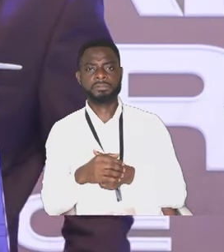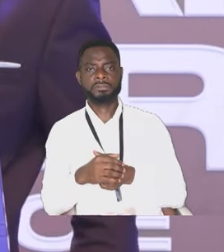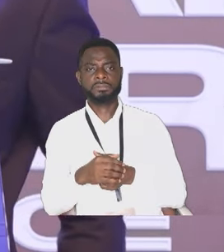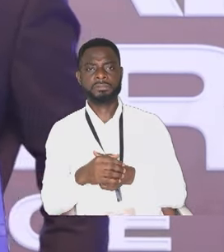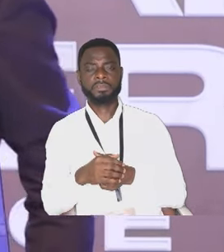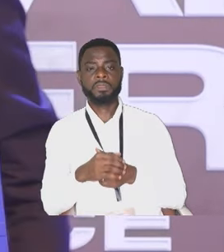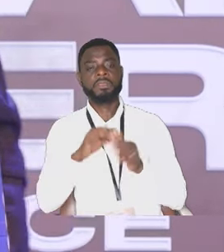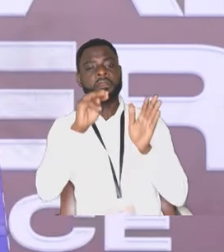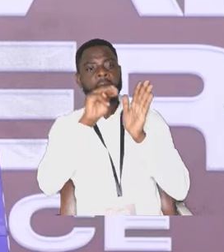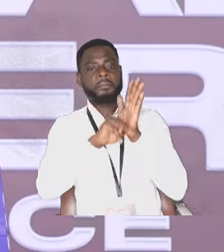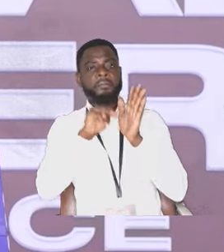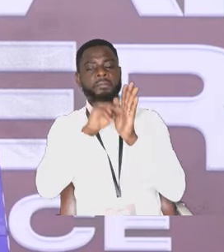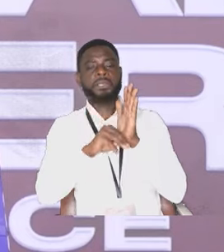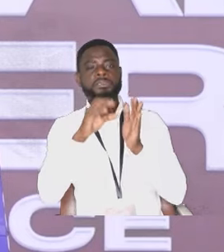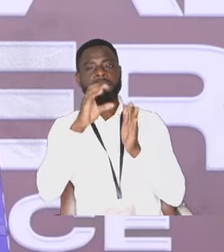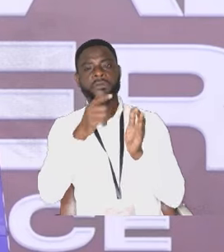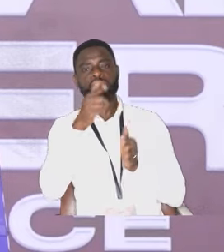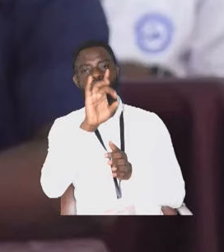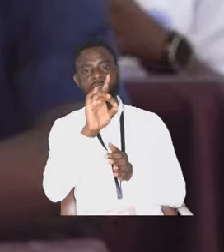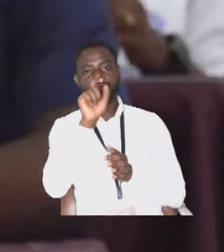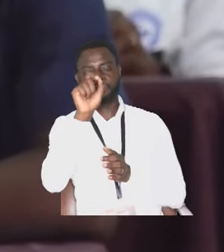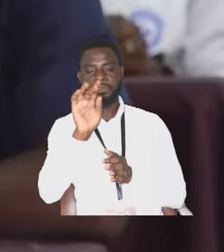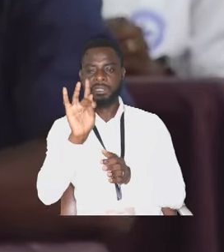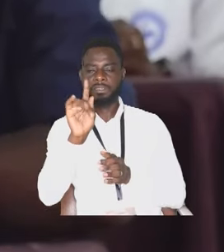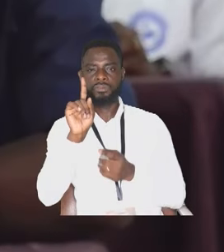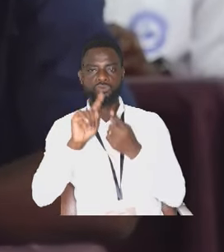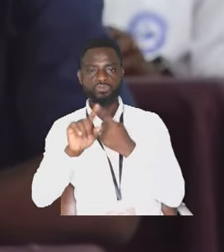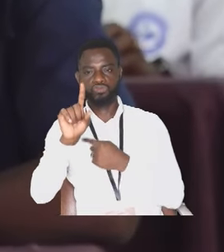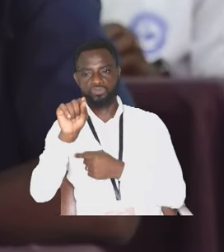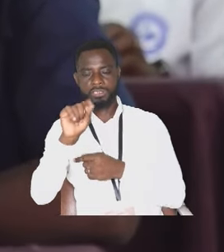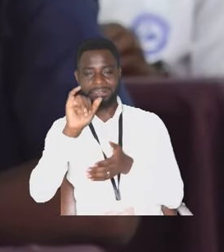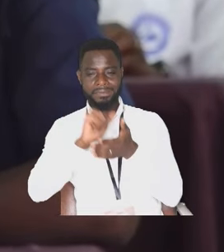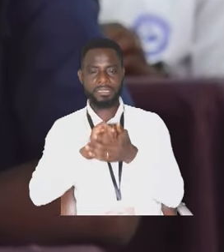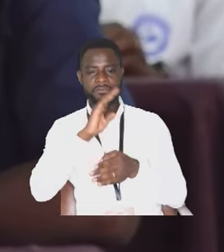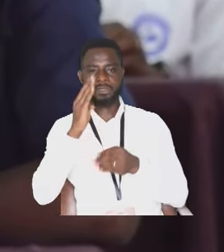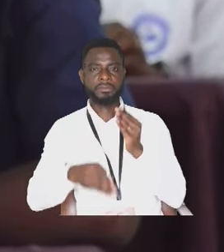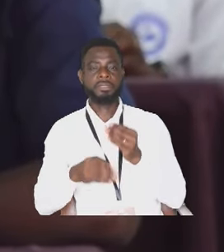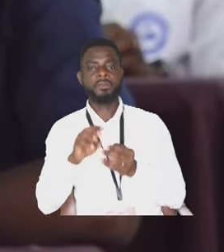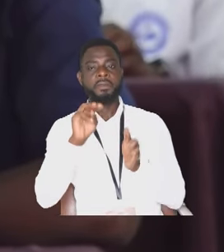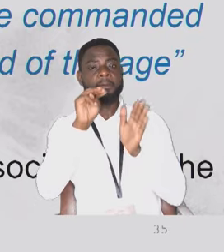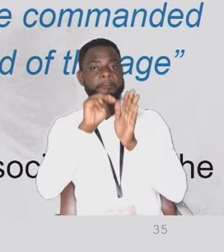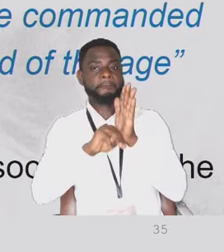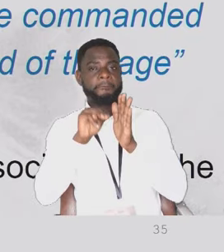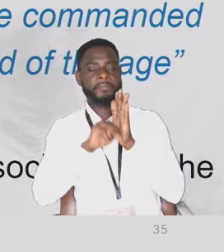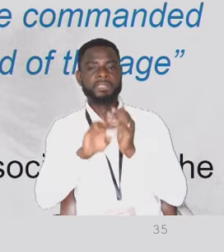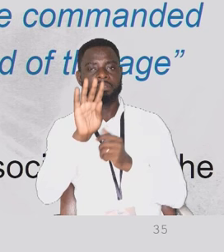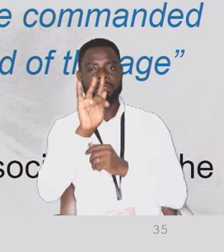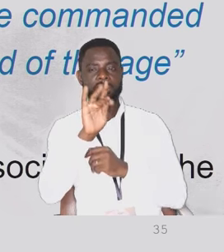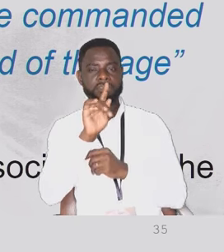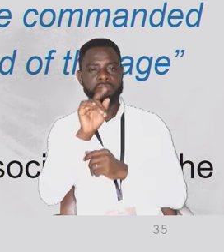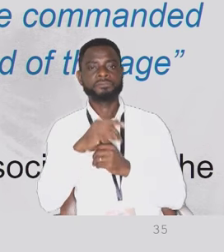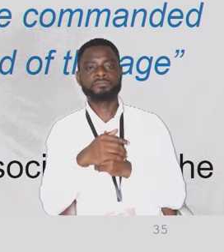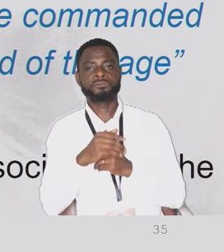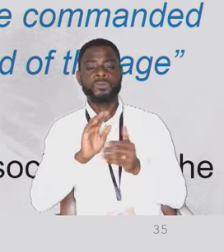Matthew chapter 28, verse 18 to 20. That's my conclusion. Matthew 28, verse 18 to 20.